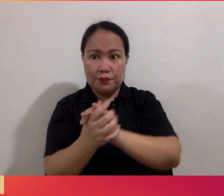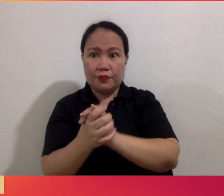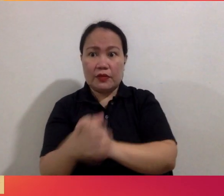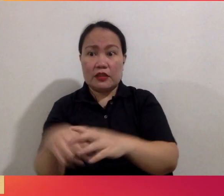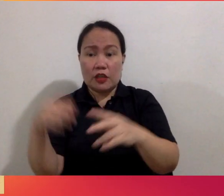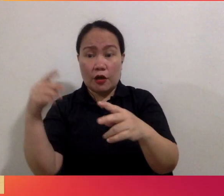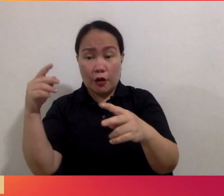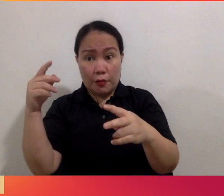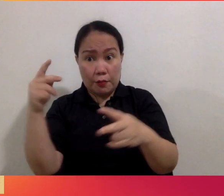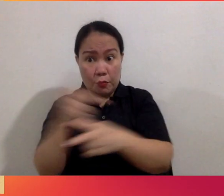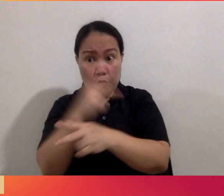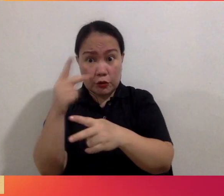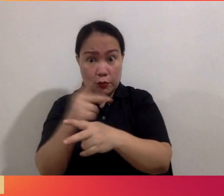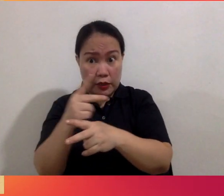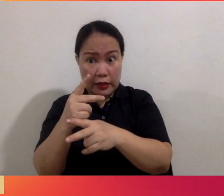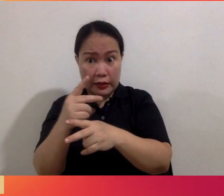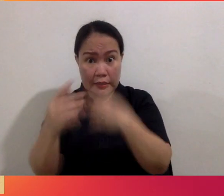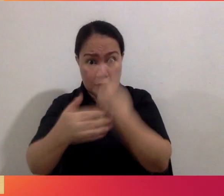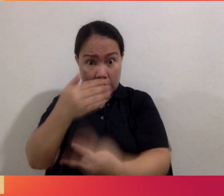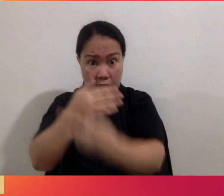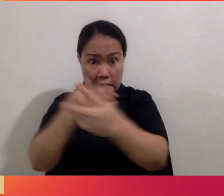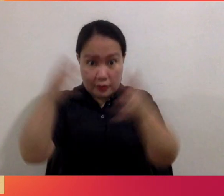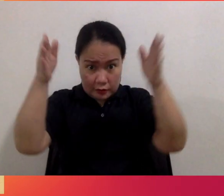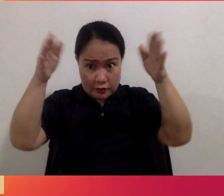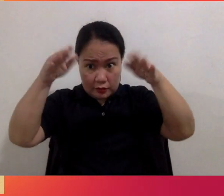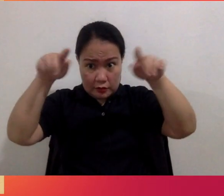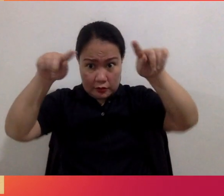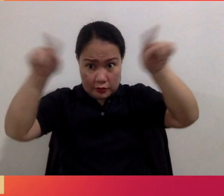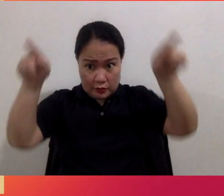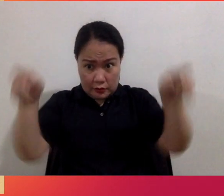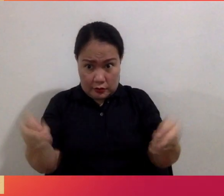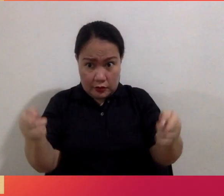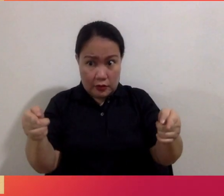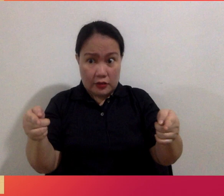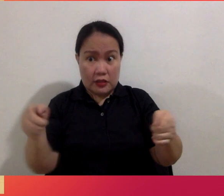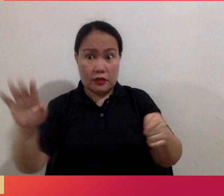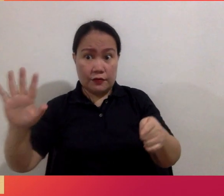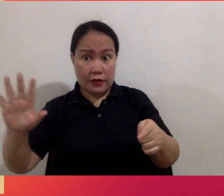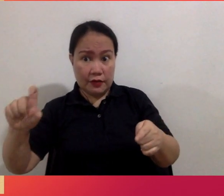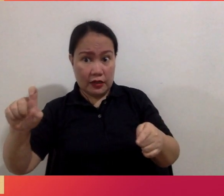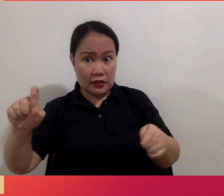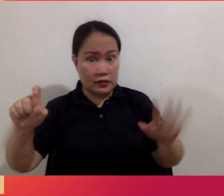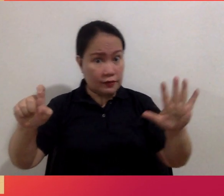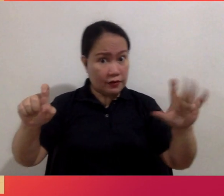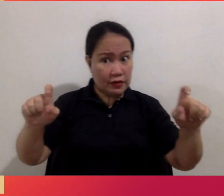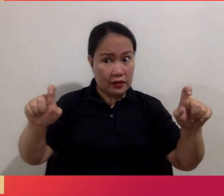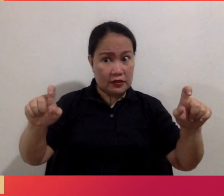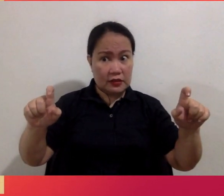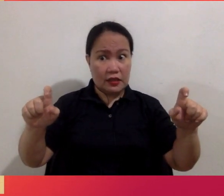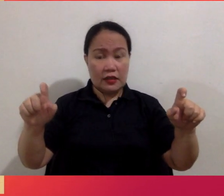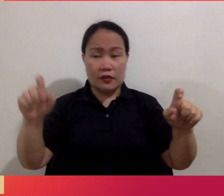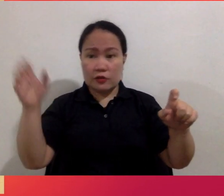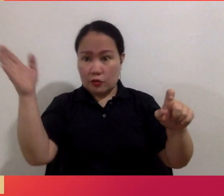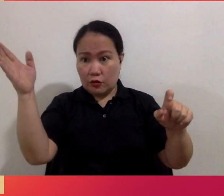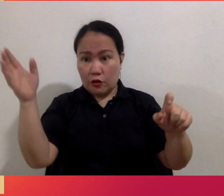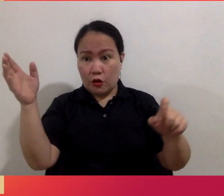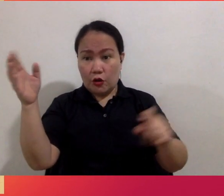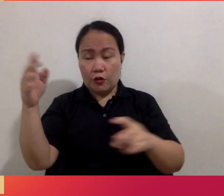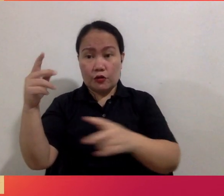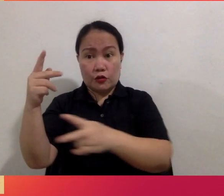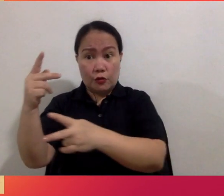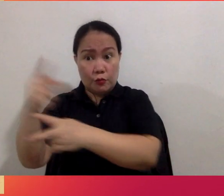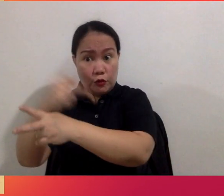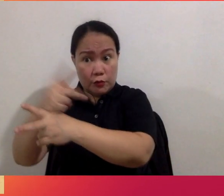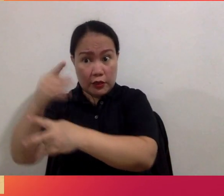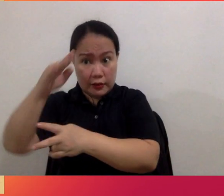LCD. So, gagawin natin, imumultiply natin si 5x kay 1 over x.